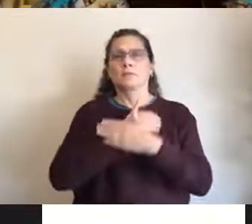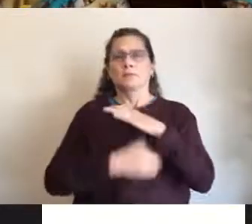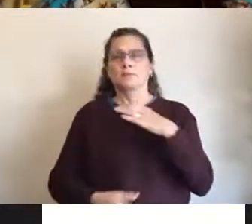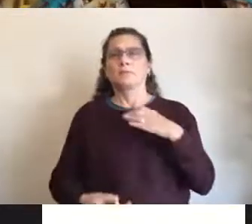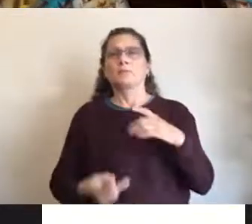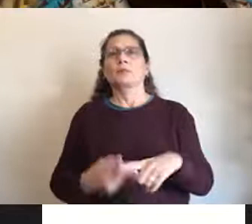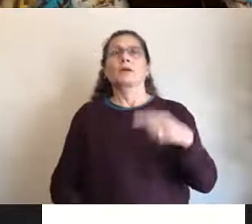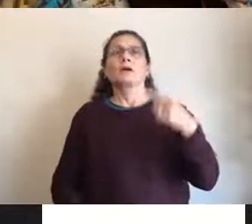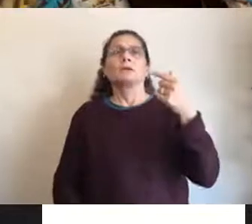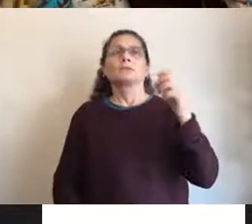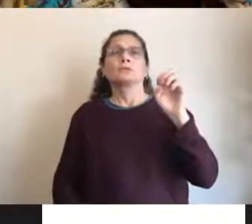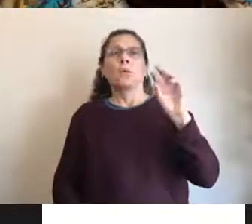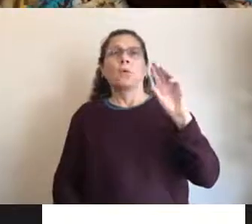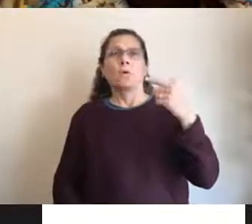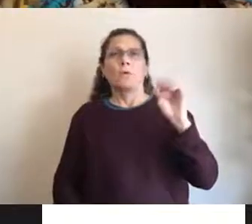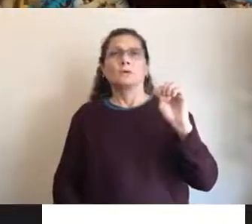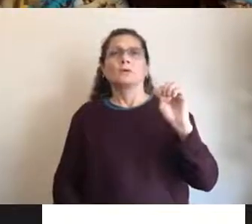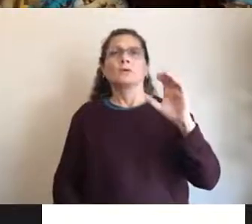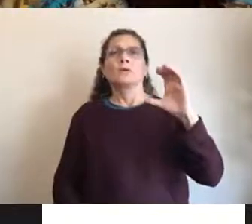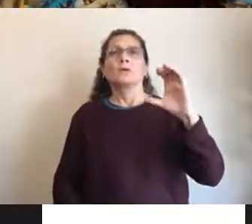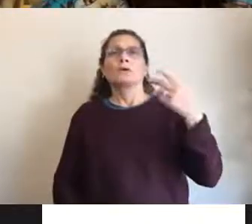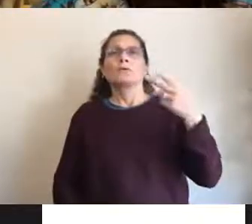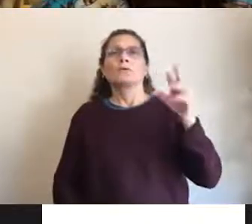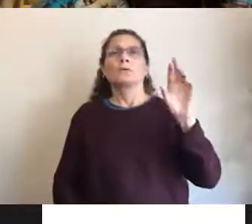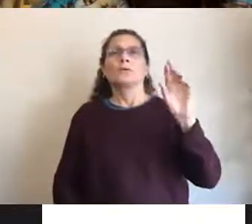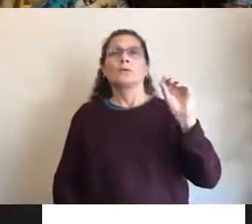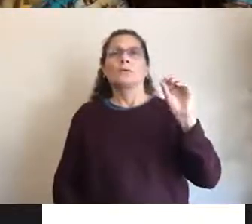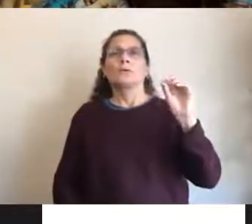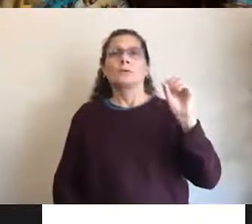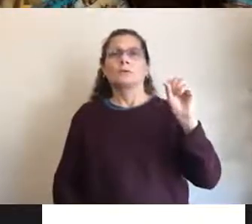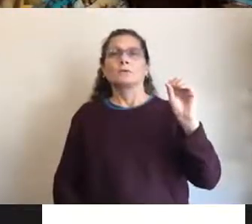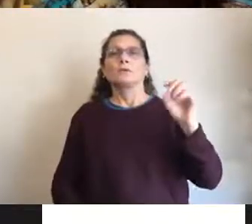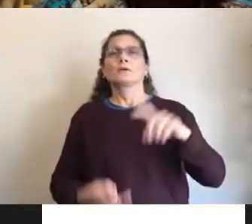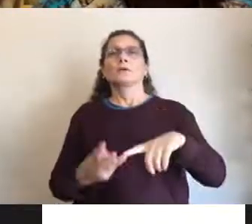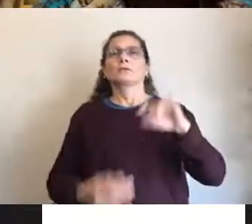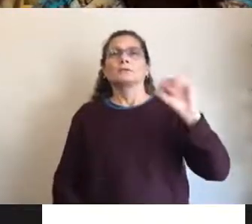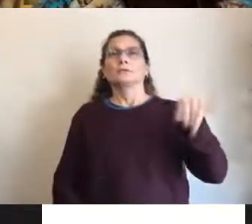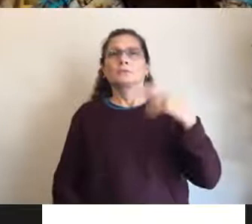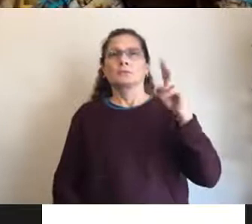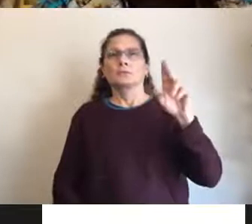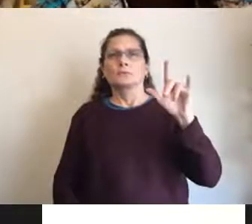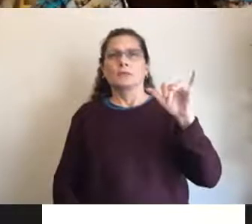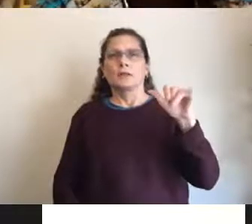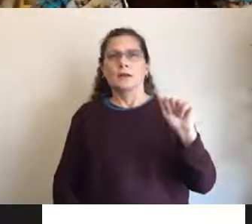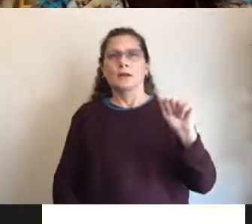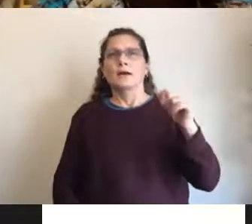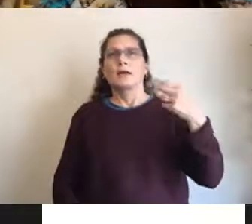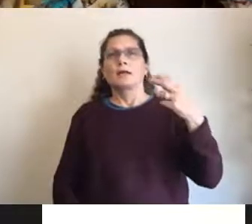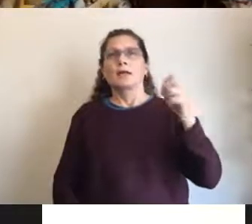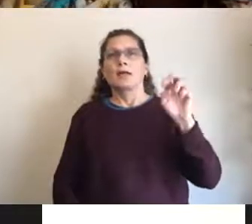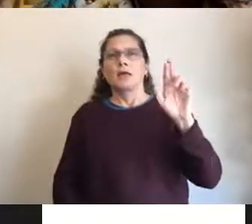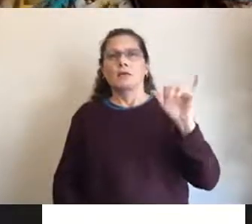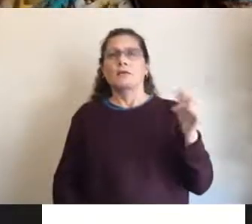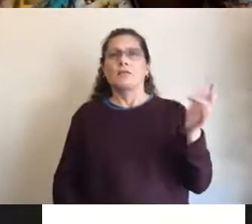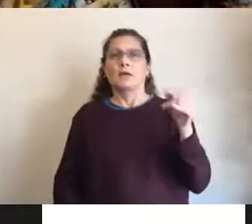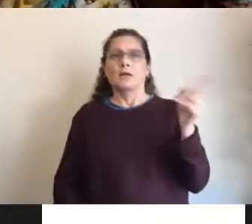our Election Commission, Julietta Henry, for the tremendous work that they did. I mean, they've collaborated with local municipalities to ensure that each of the